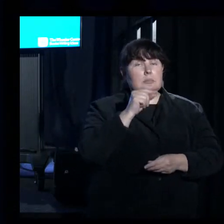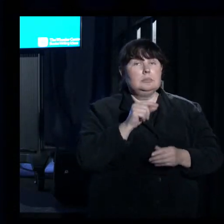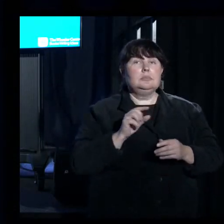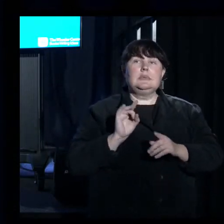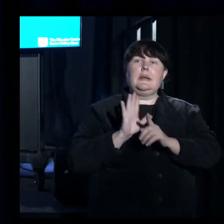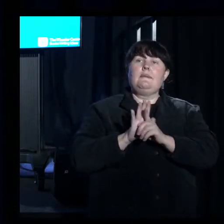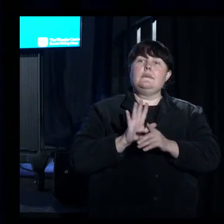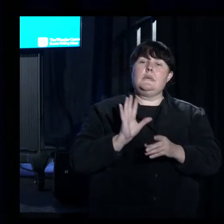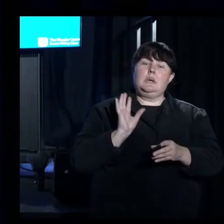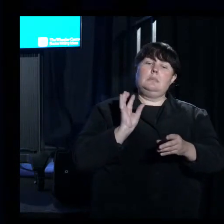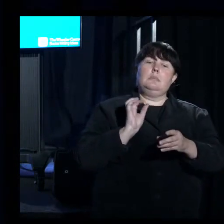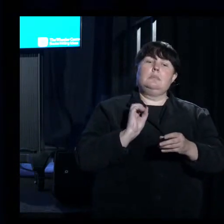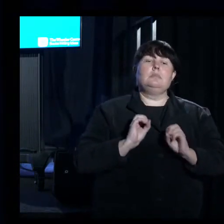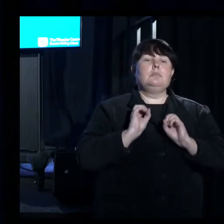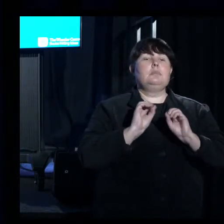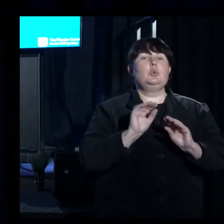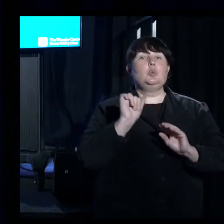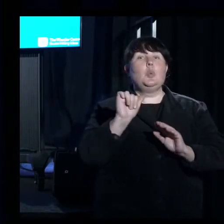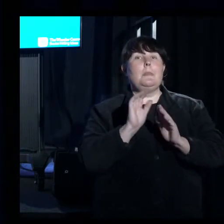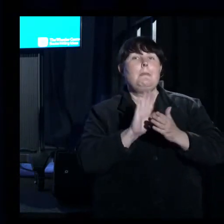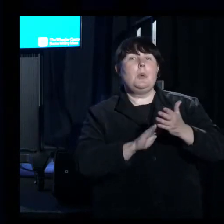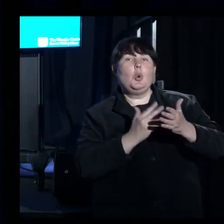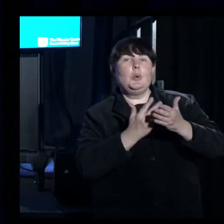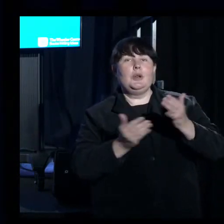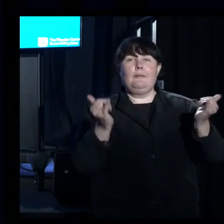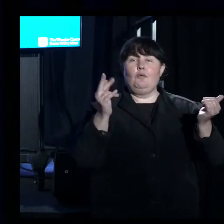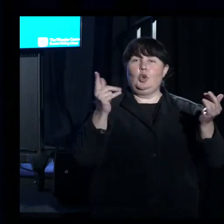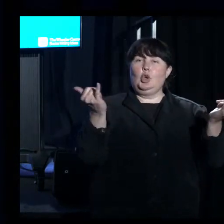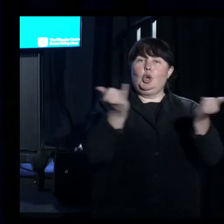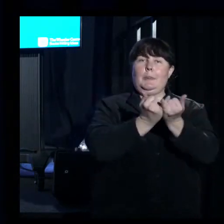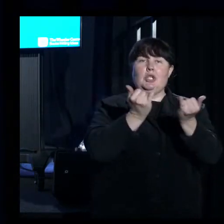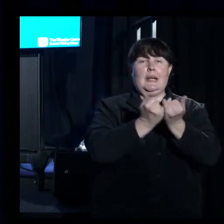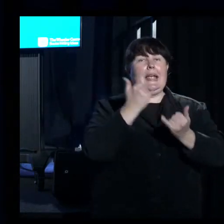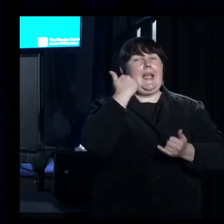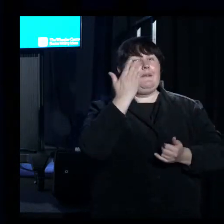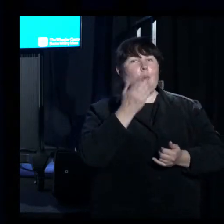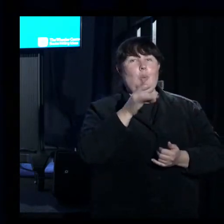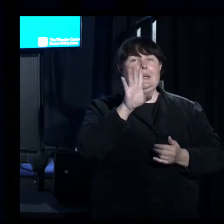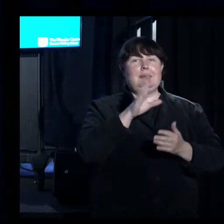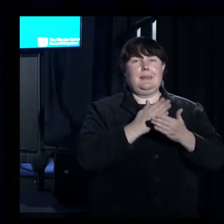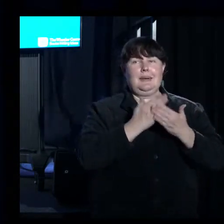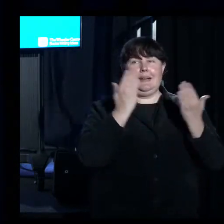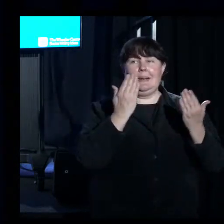hope to see you on the internet. Huge thank you again for being here and for tuning in. See you soon.